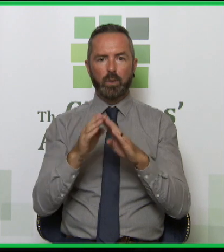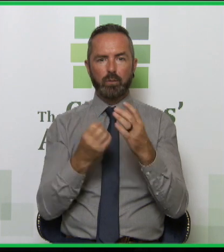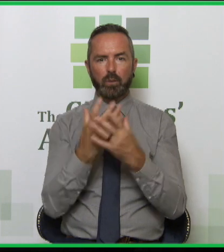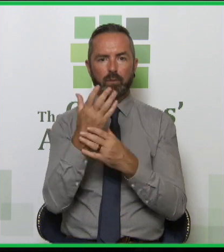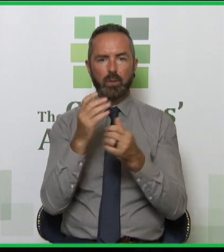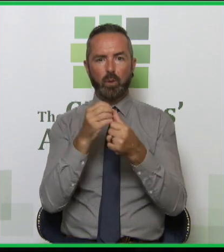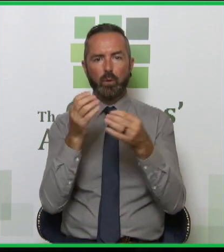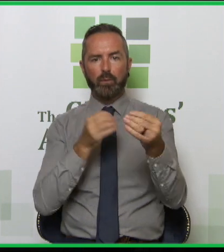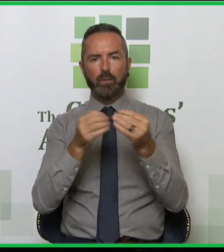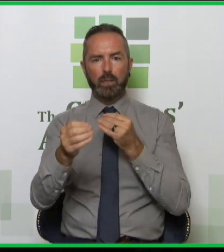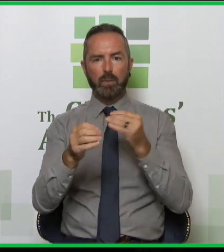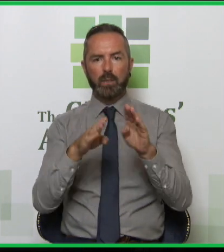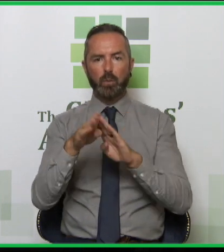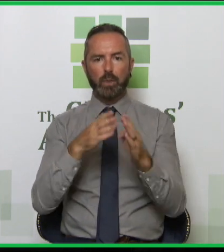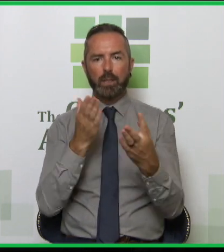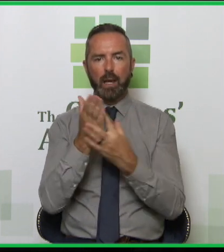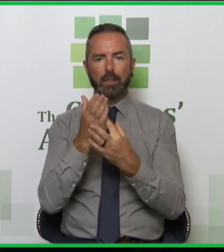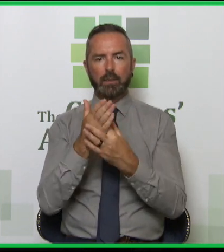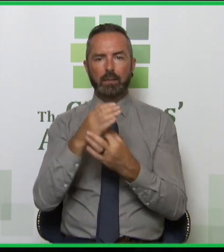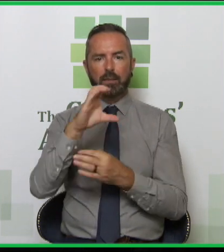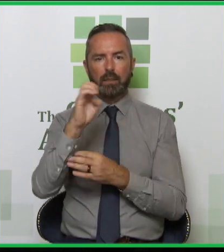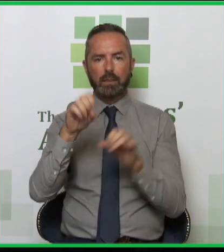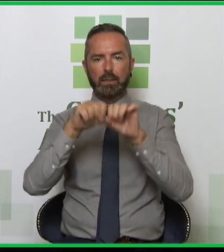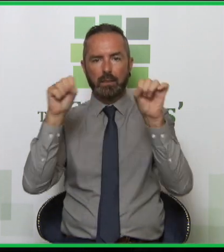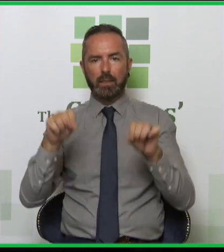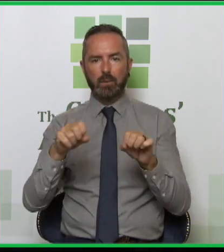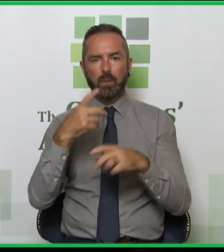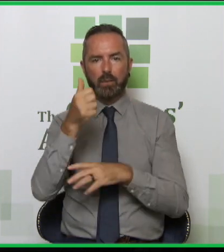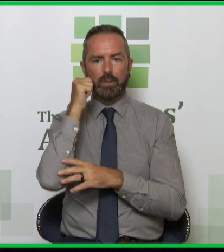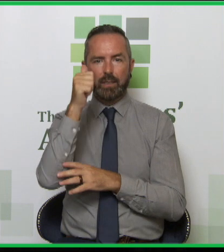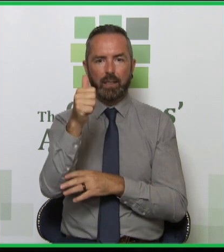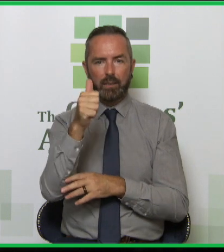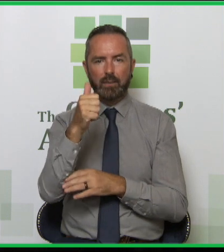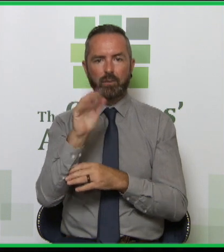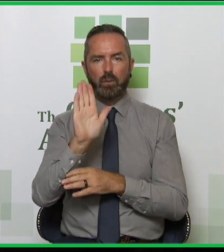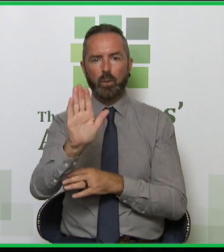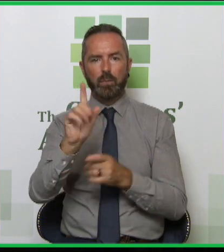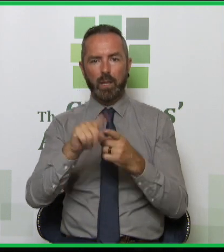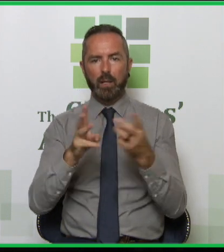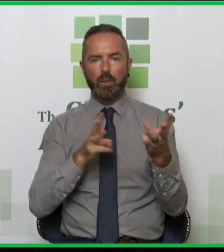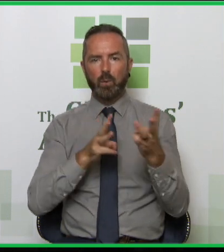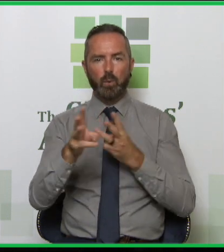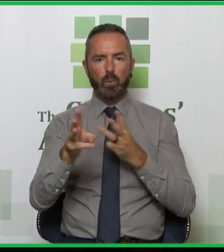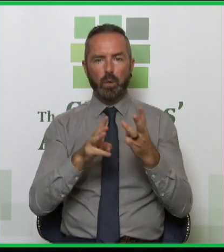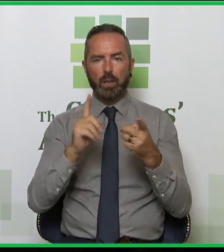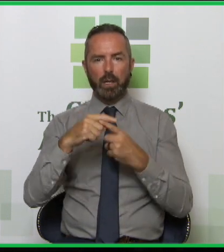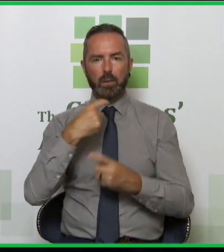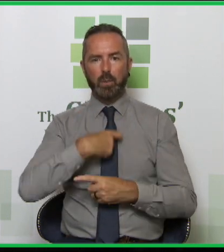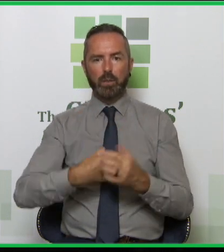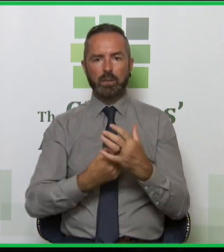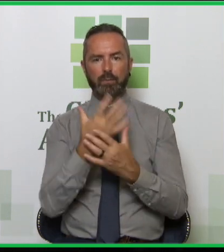flexibilities in terms of accessing the CE scheme, their attendance requirements, and indeed the work and personal